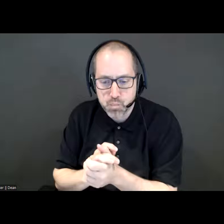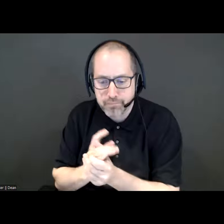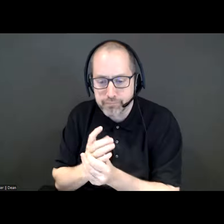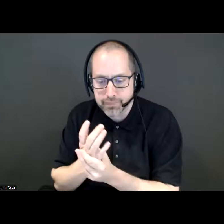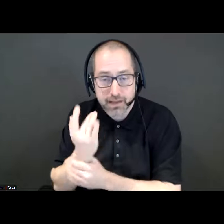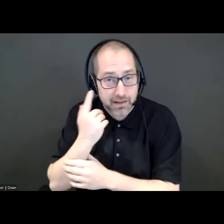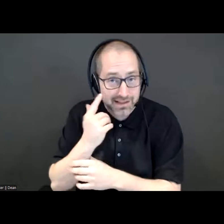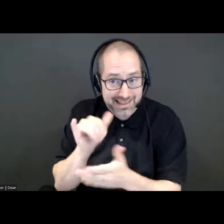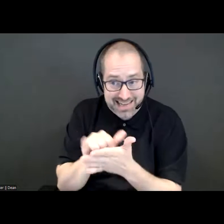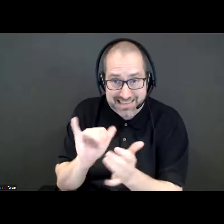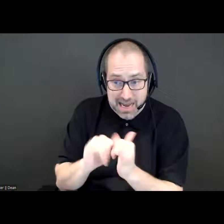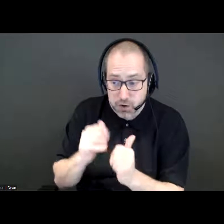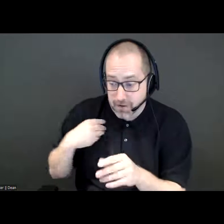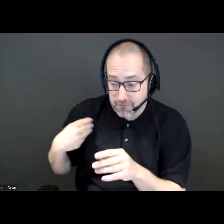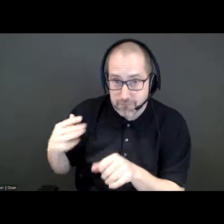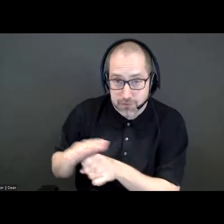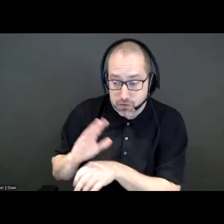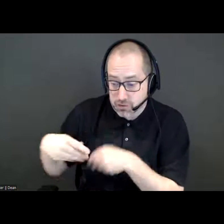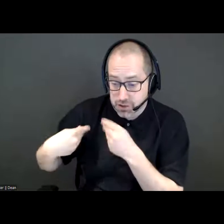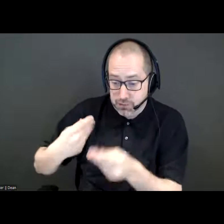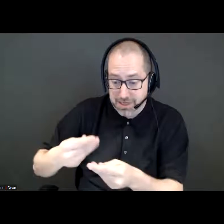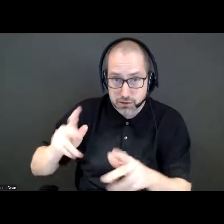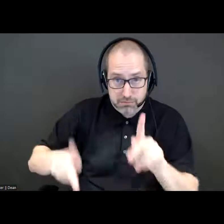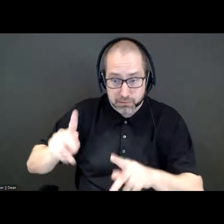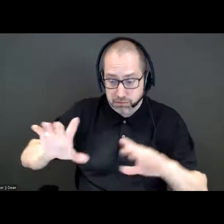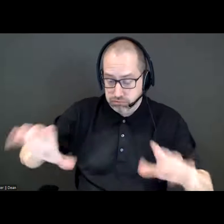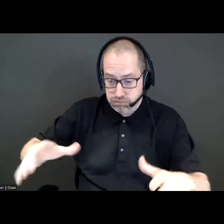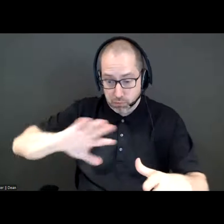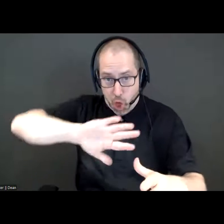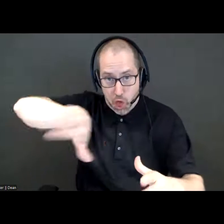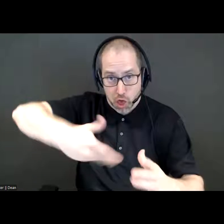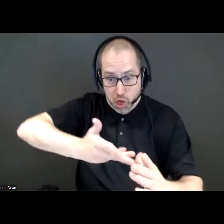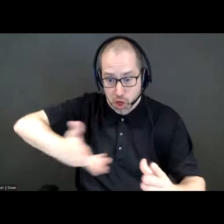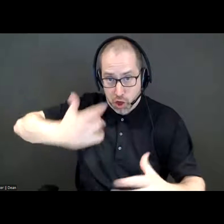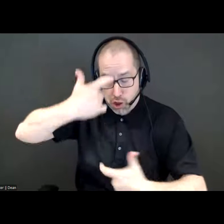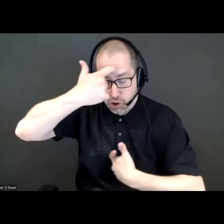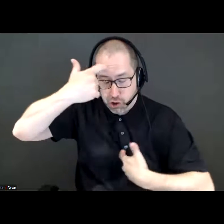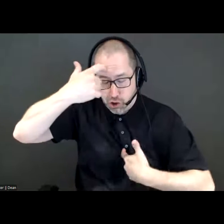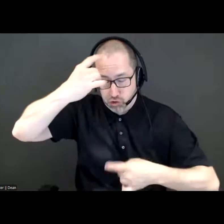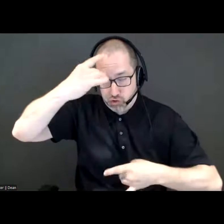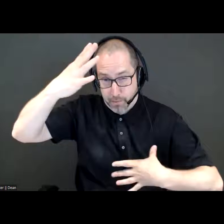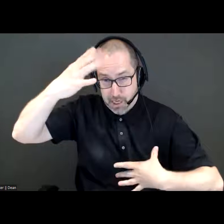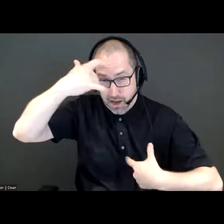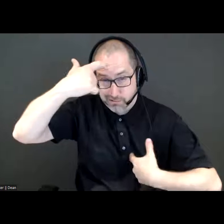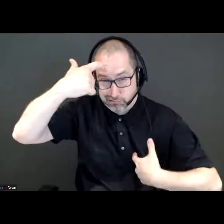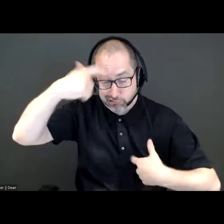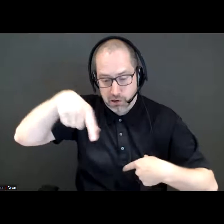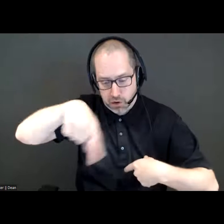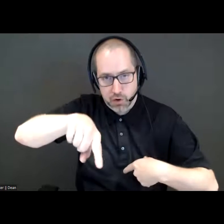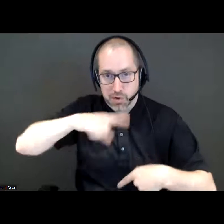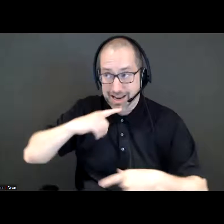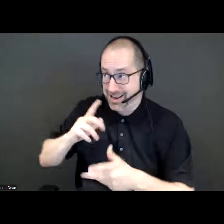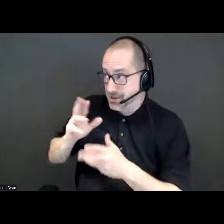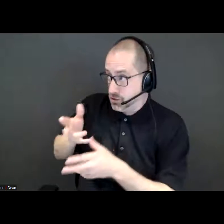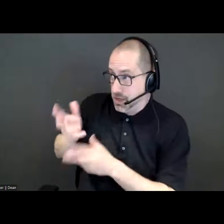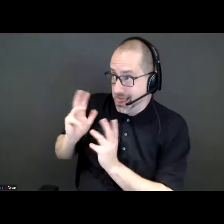a whole generation of traumatized people. And we can't leave it just to the professionals. So there's one, but I